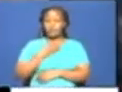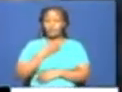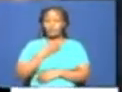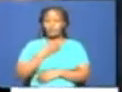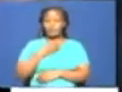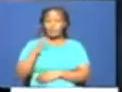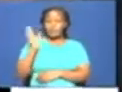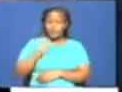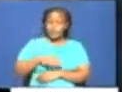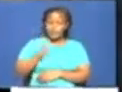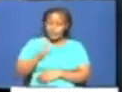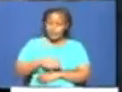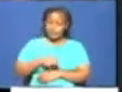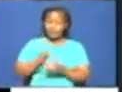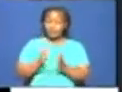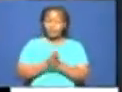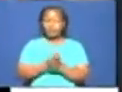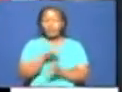ladies and gentlemen,